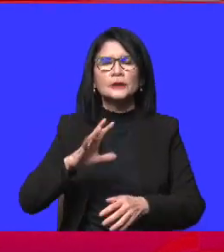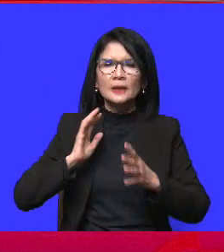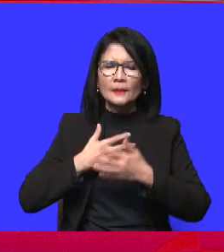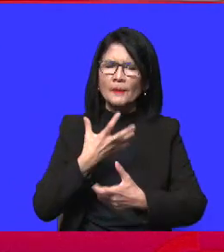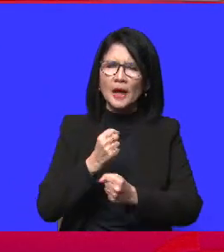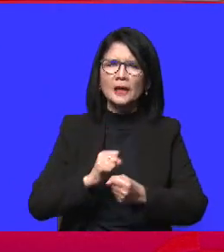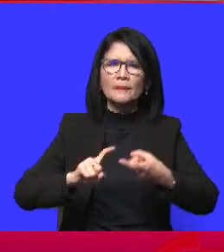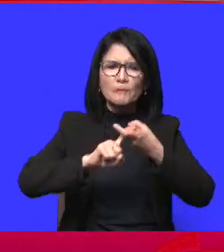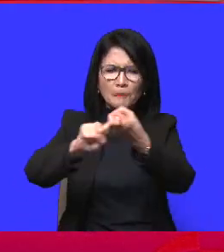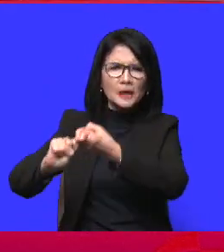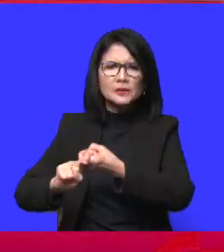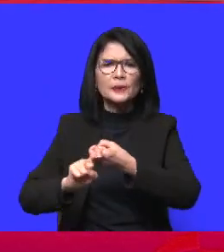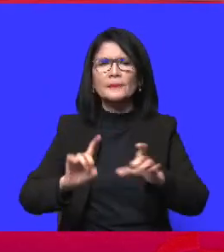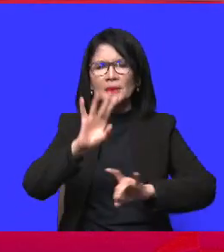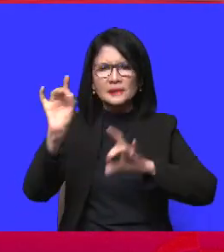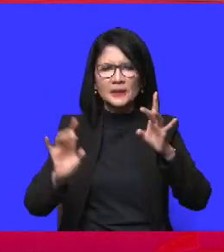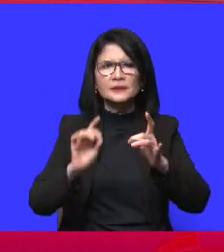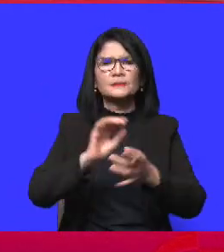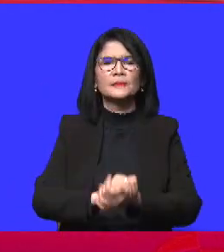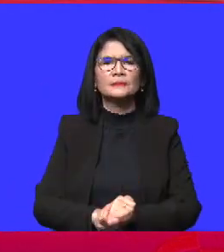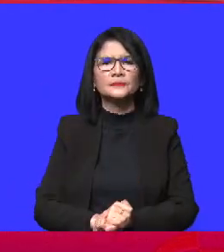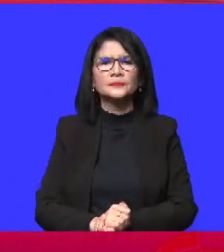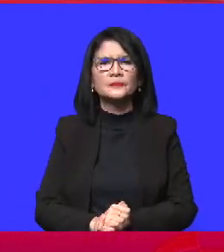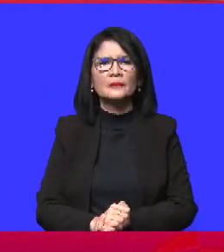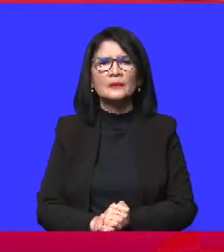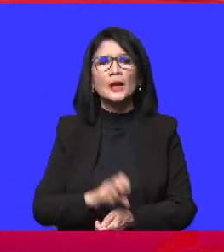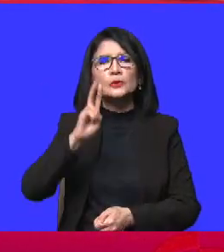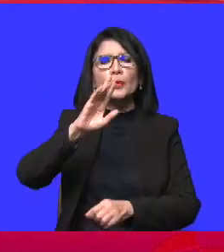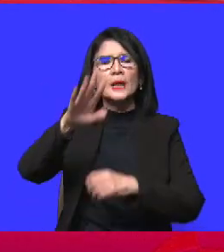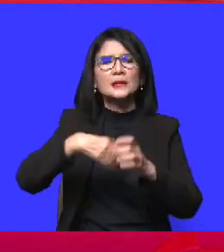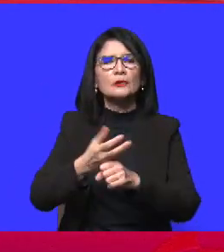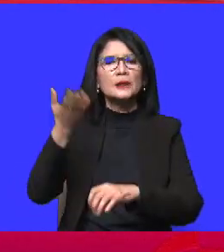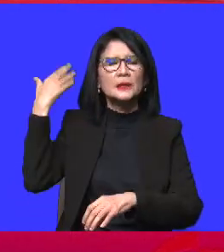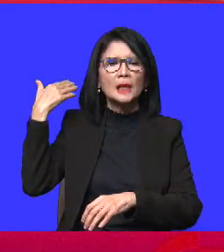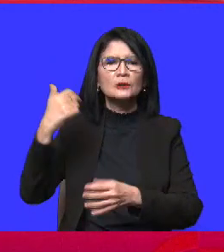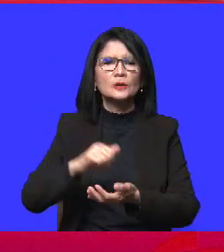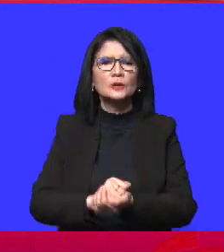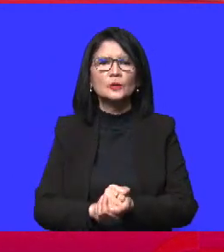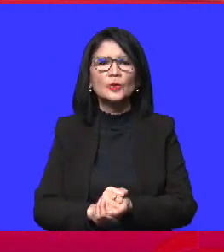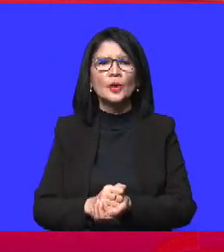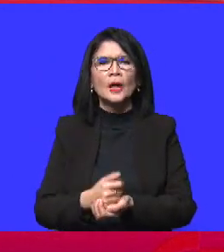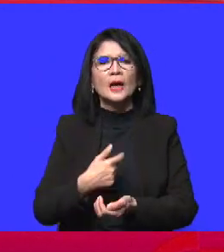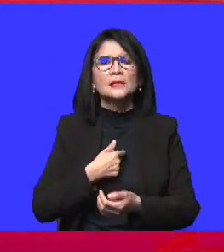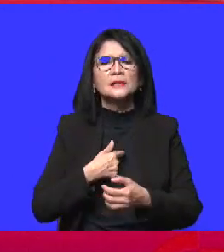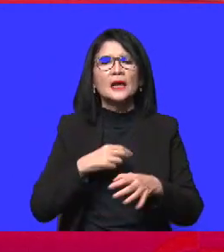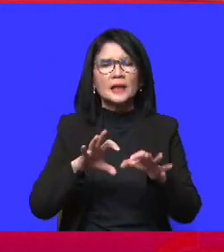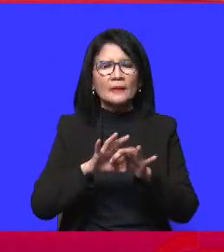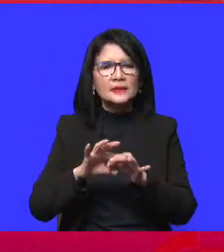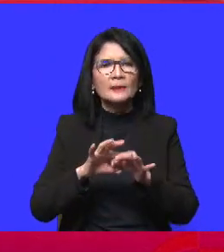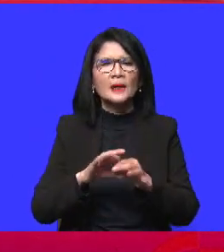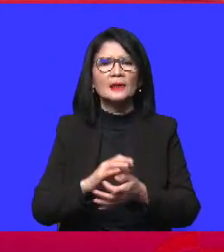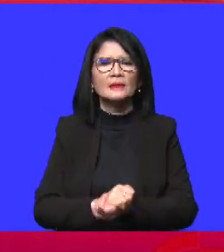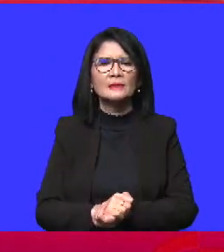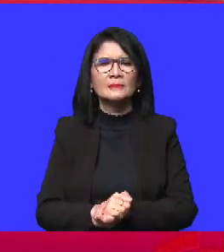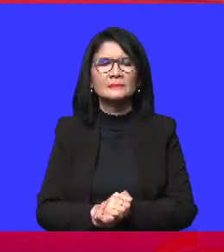this. Finally, one word on health. 2 years ago, I proposed, together with Dr. Tedros, a treaty on pandemics